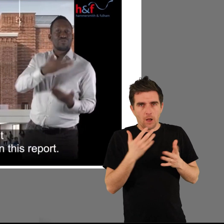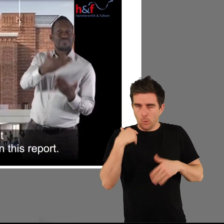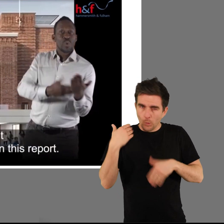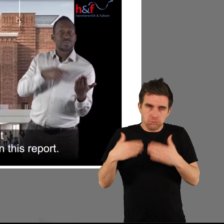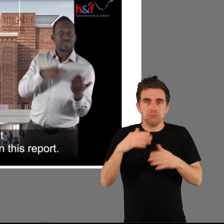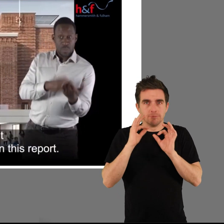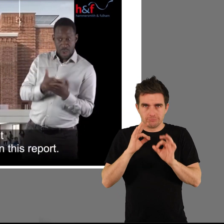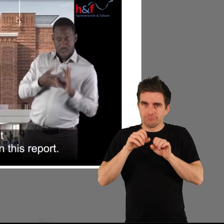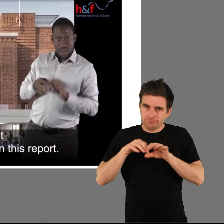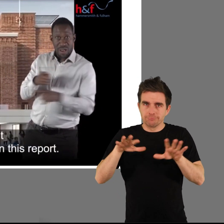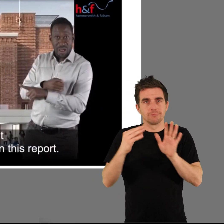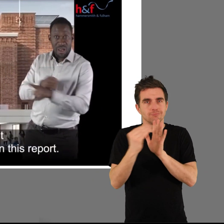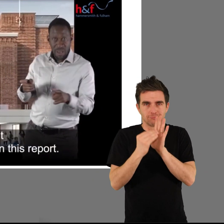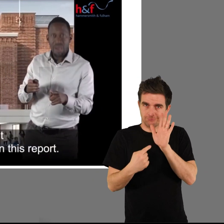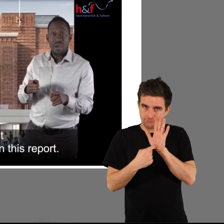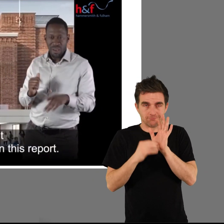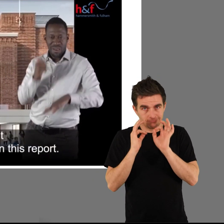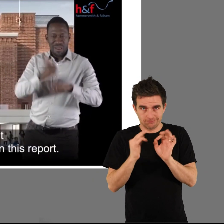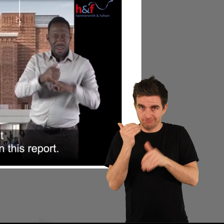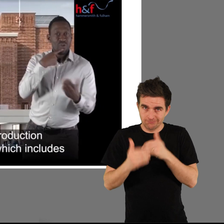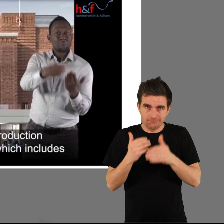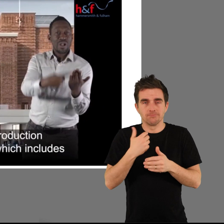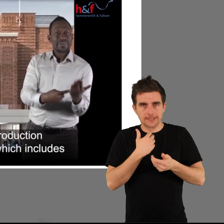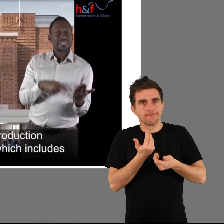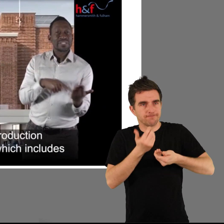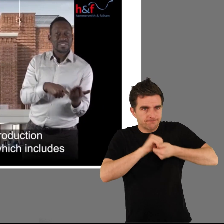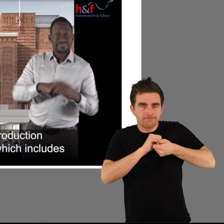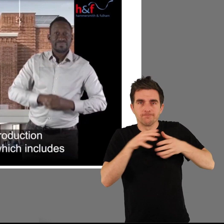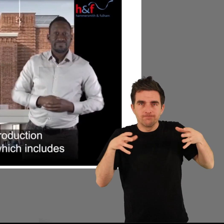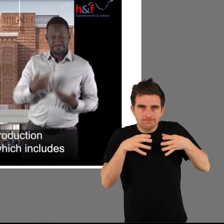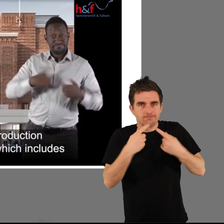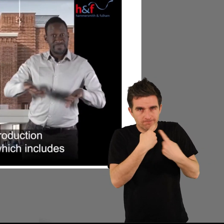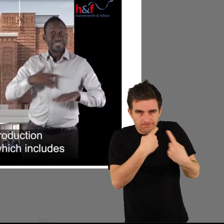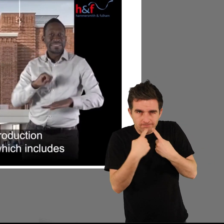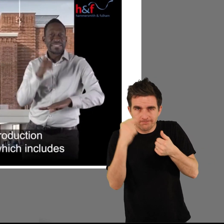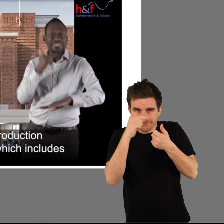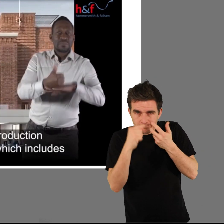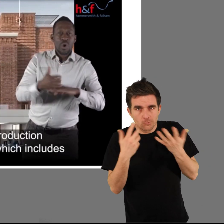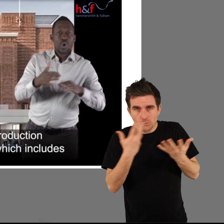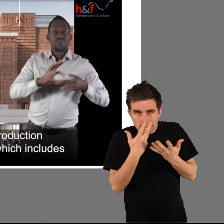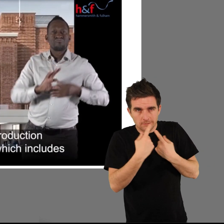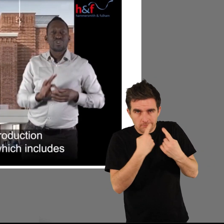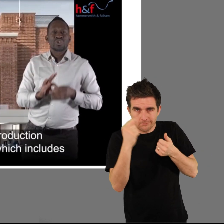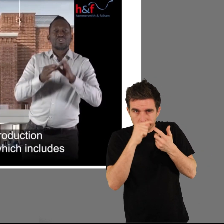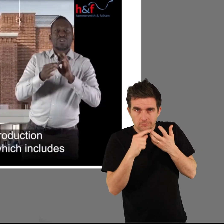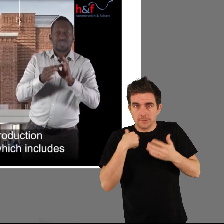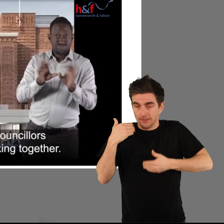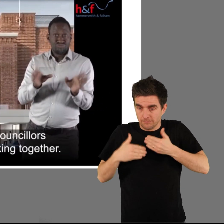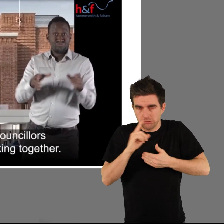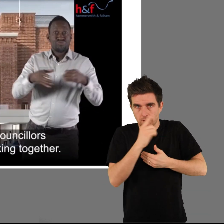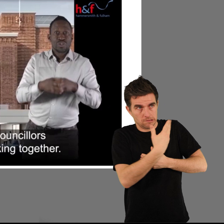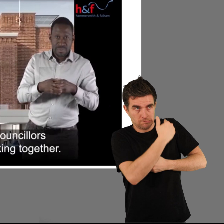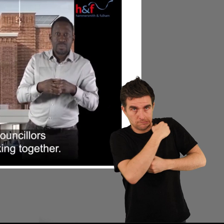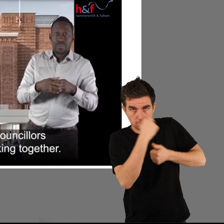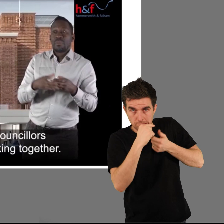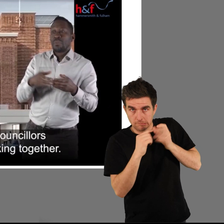the recommendations from this report. We've set up a co-production implementation group, which includes